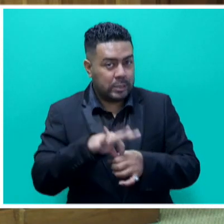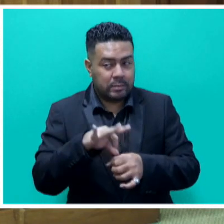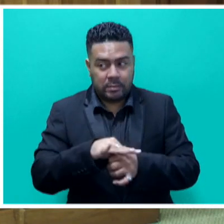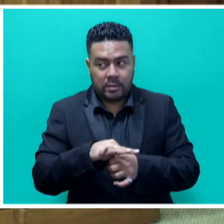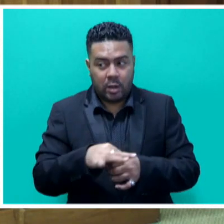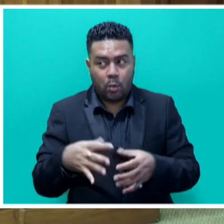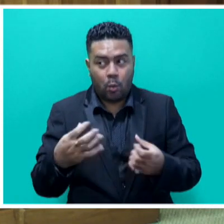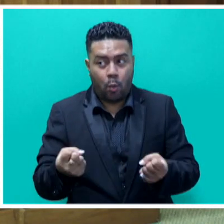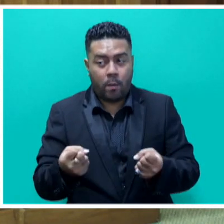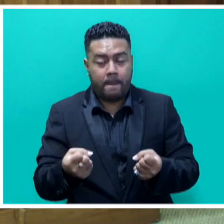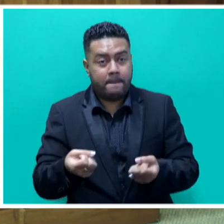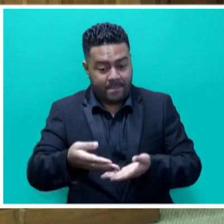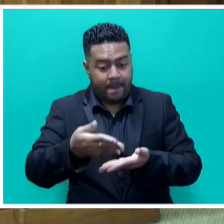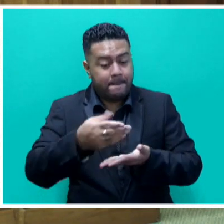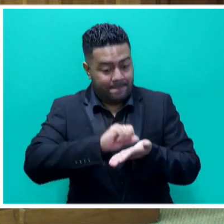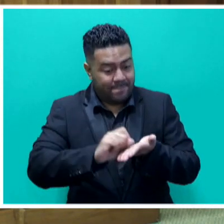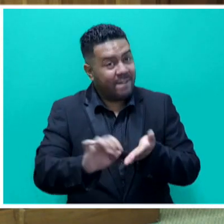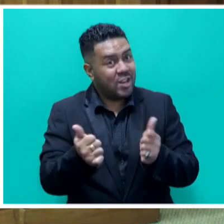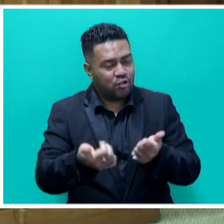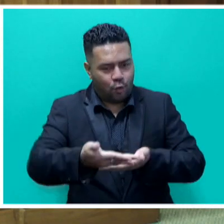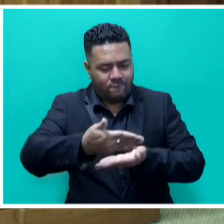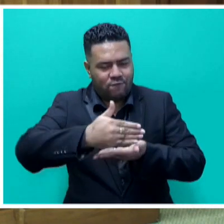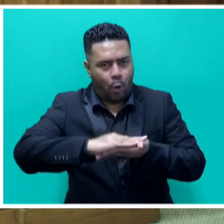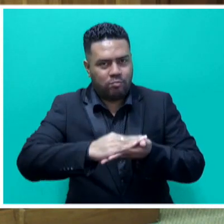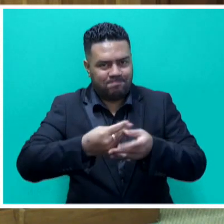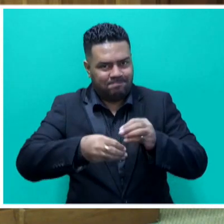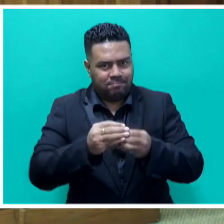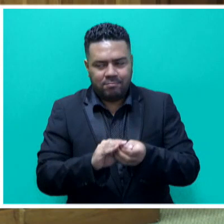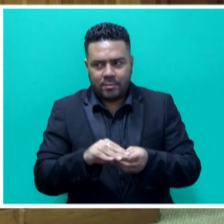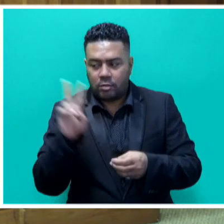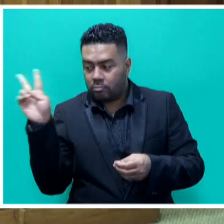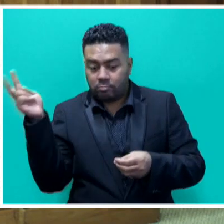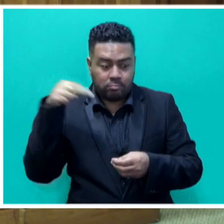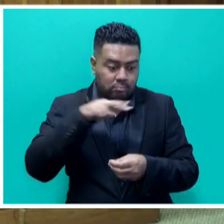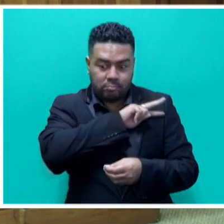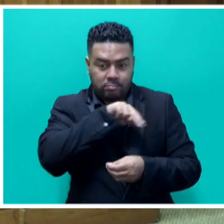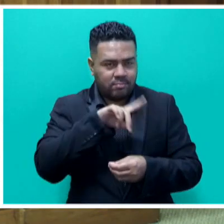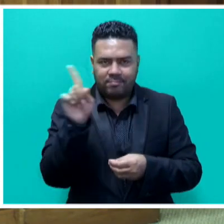the paper so that the name written on it cannot be seen by any other person.